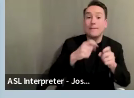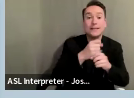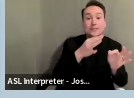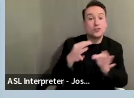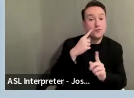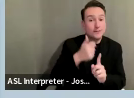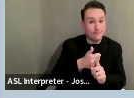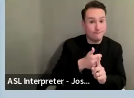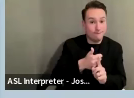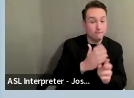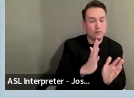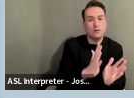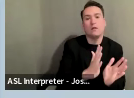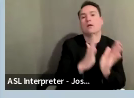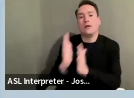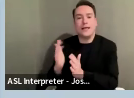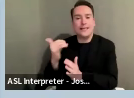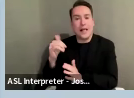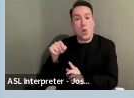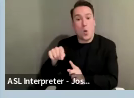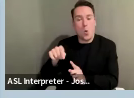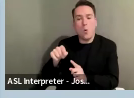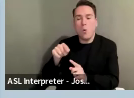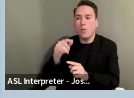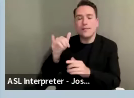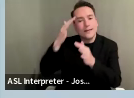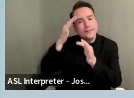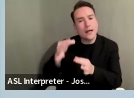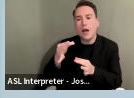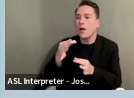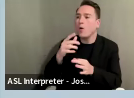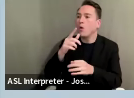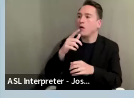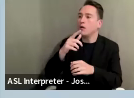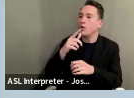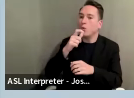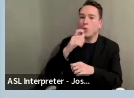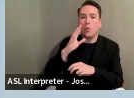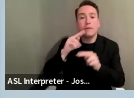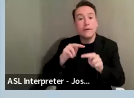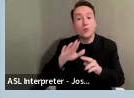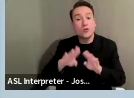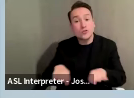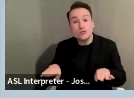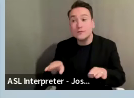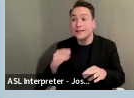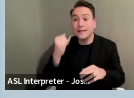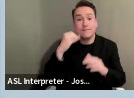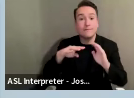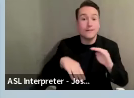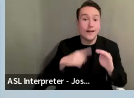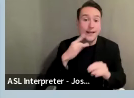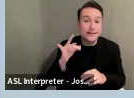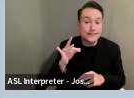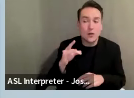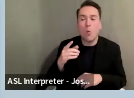yellow govern what will happen to our assets when we pass away, who would be the guardian of minor children and any dependent adults. We're going to